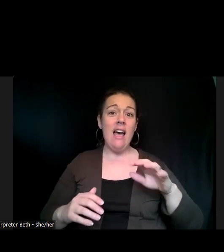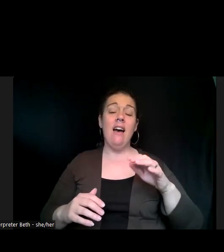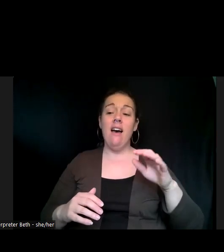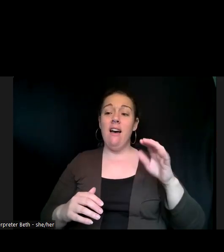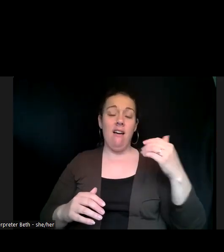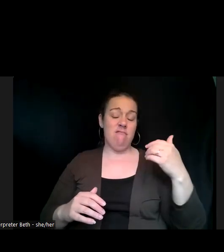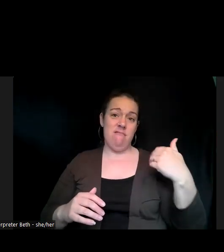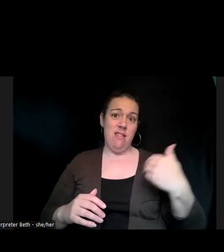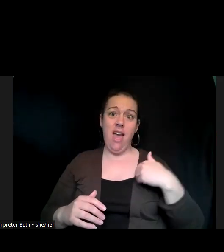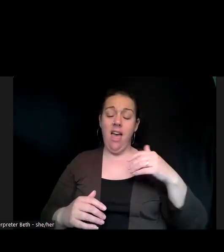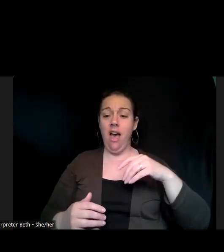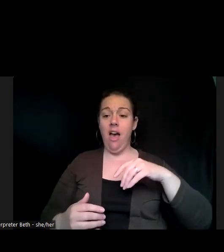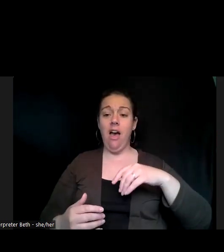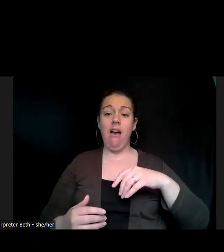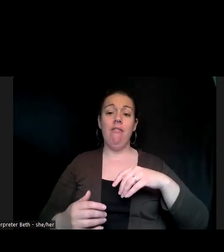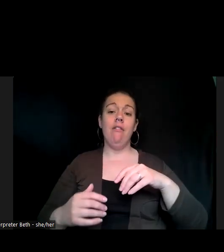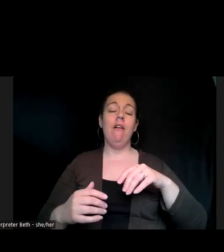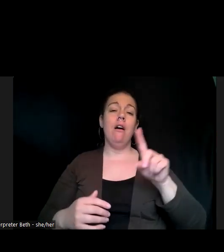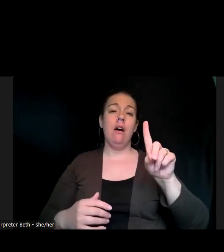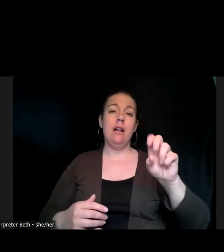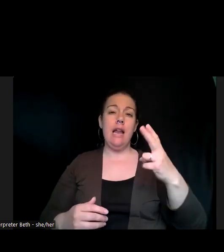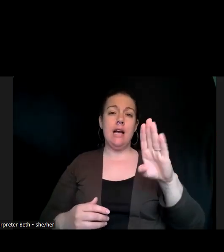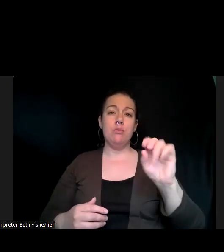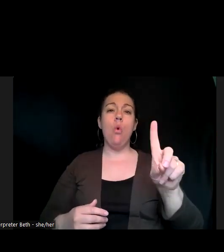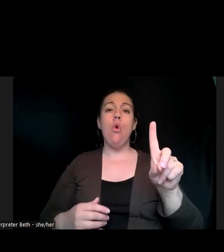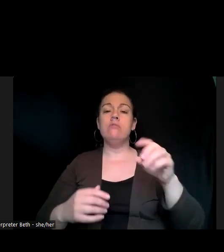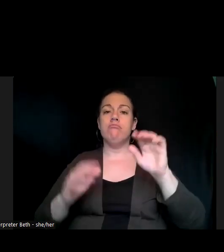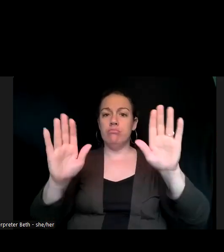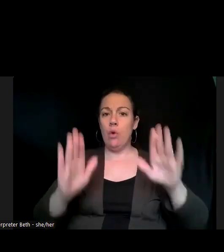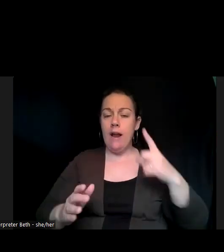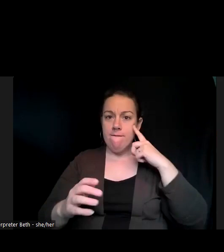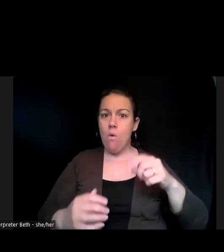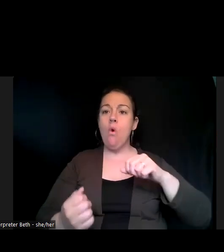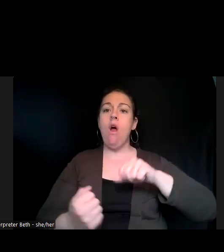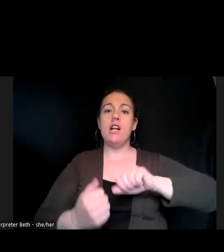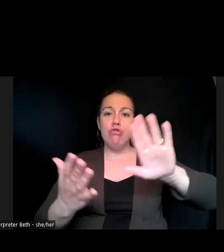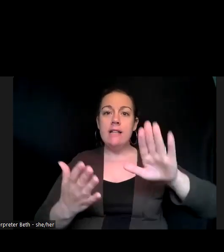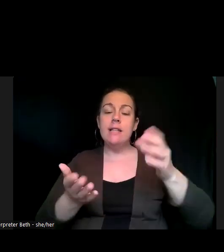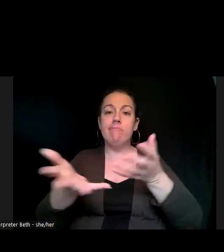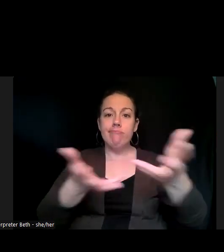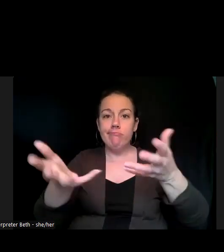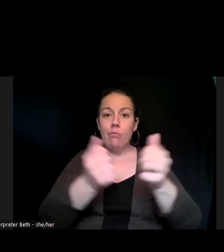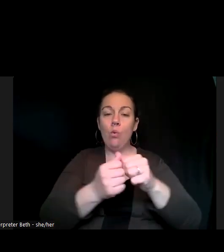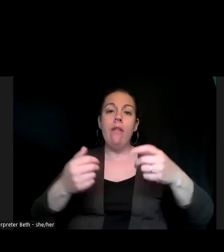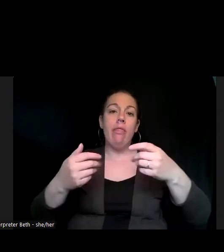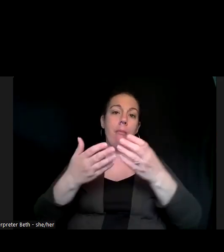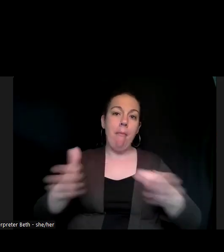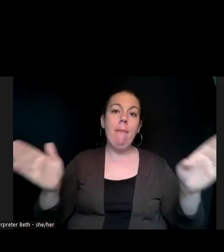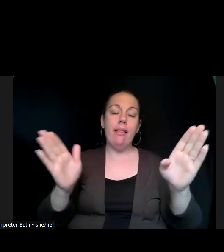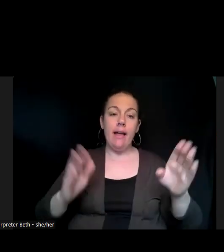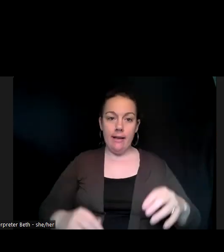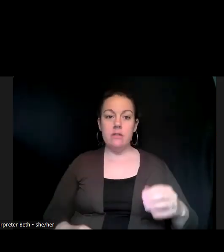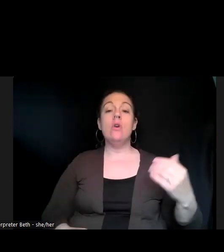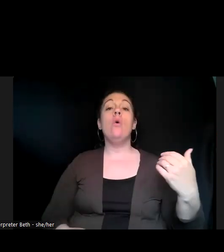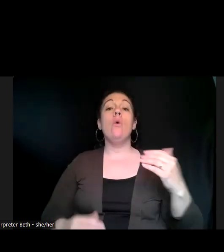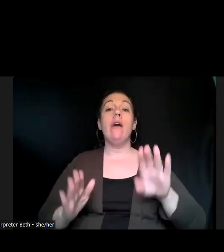hoping that many of our states will follow that. And that's why the department is here to help. We've launched the National Partnership for Student Success, which is